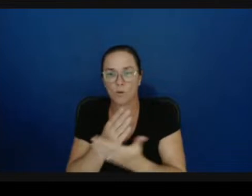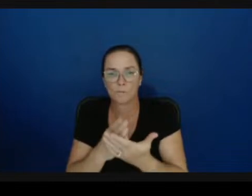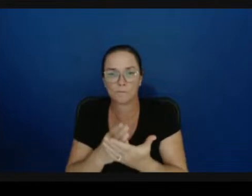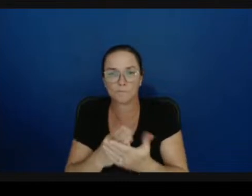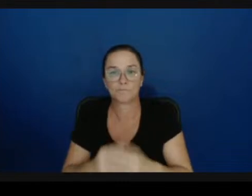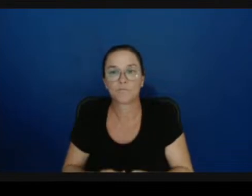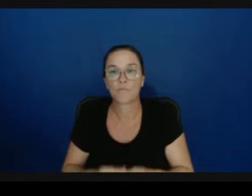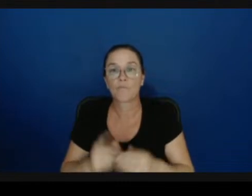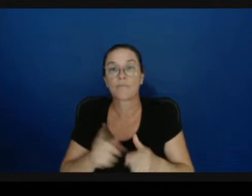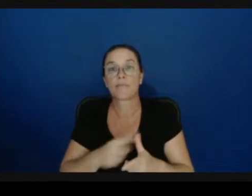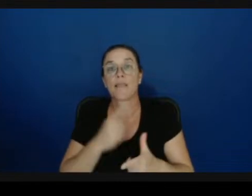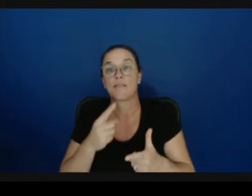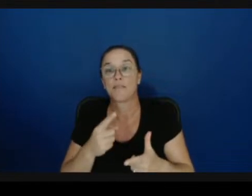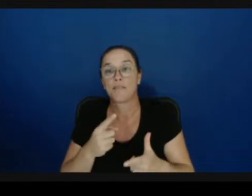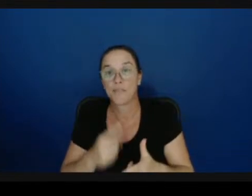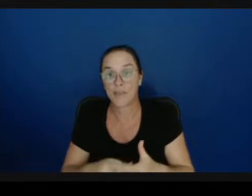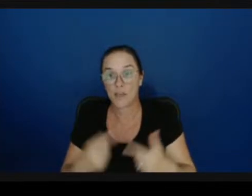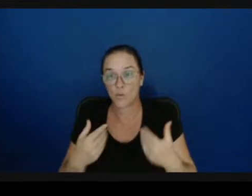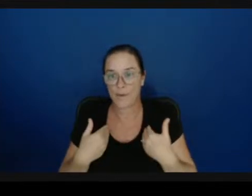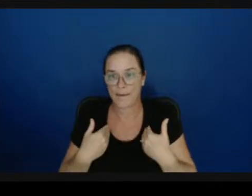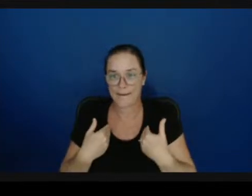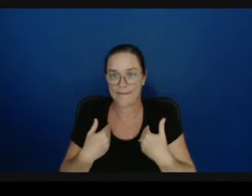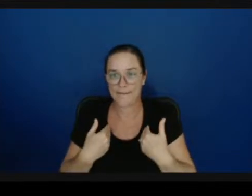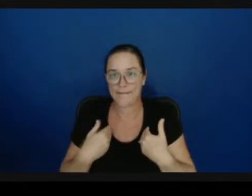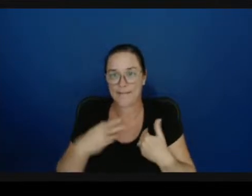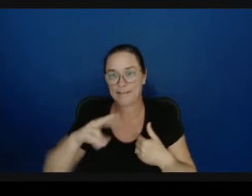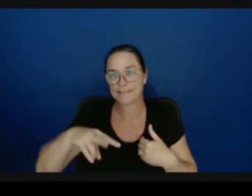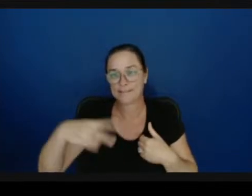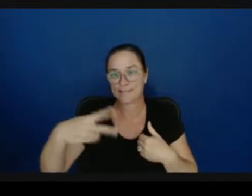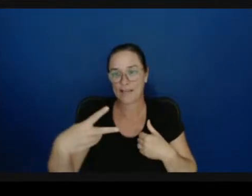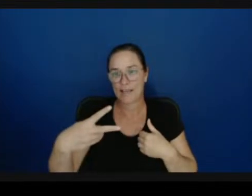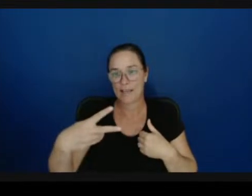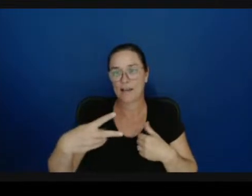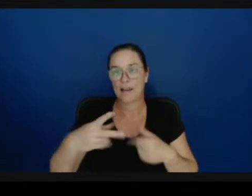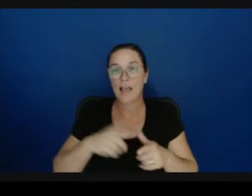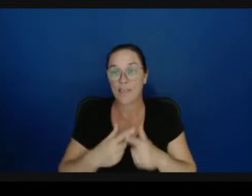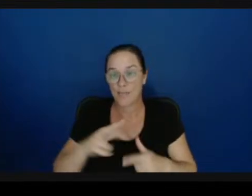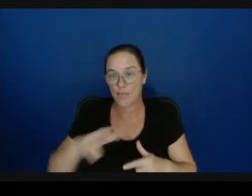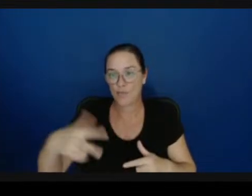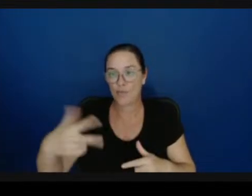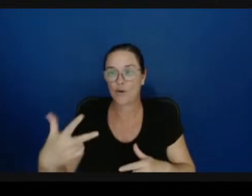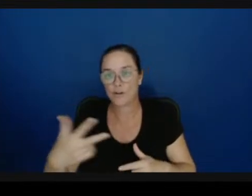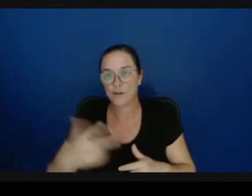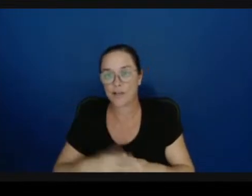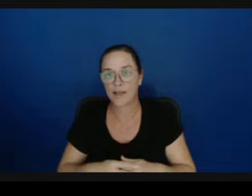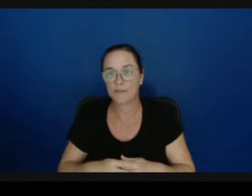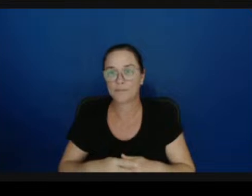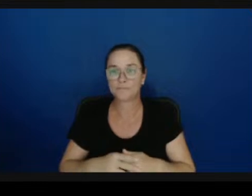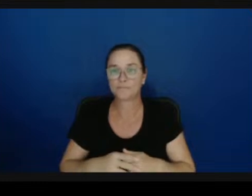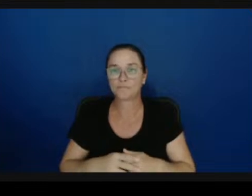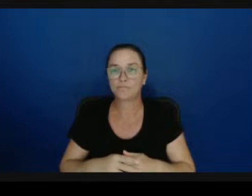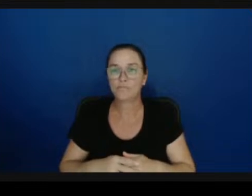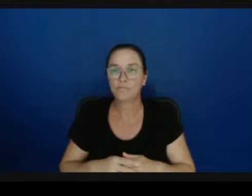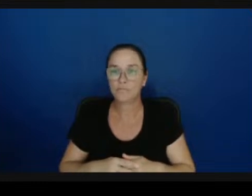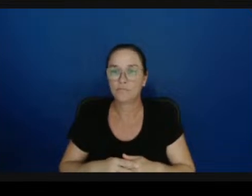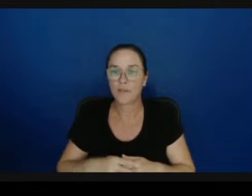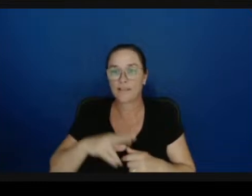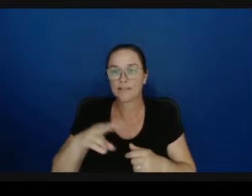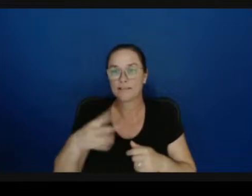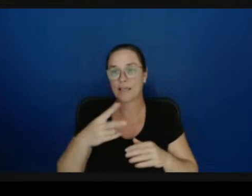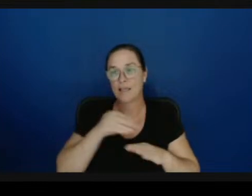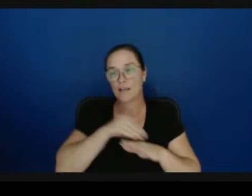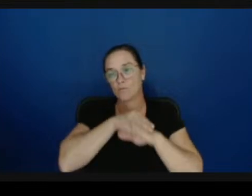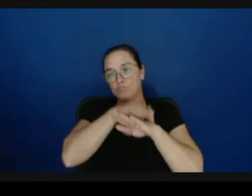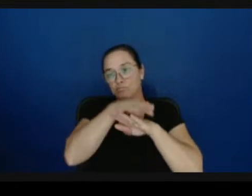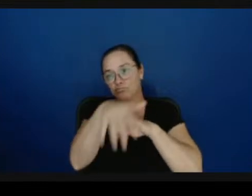Then we have that second, and now we're to the 3rd phase. The 2nd phase putting lava from the top down into the crater, and the